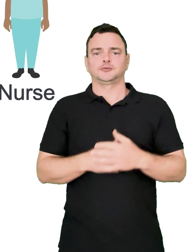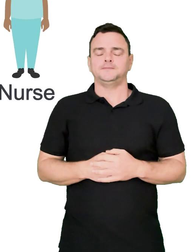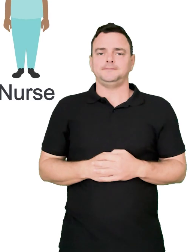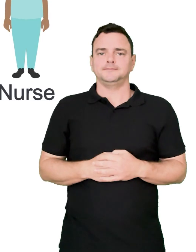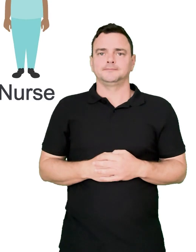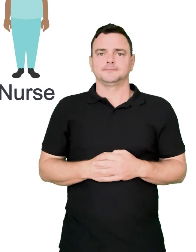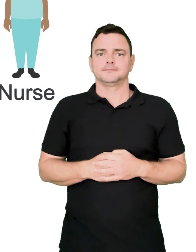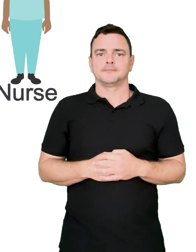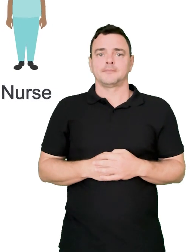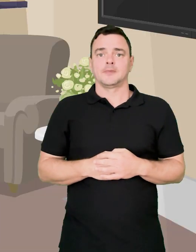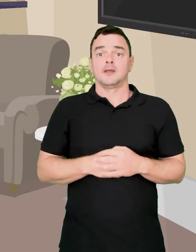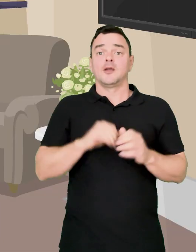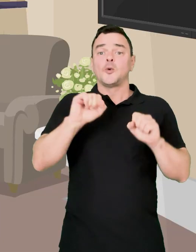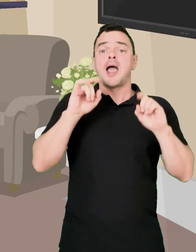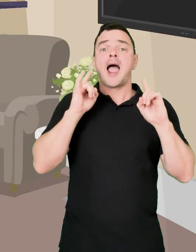nurse.